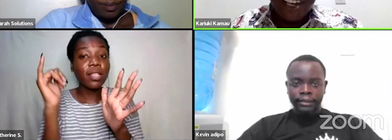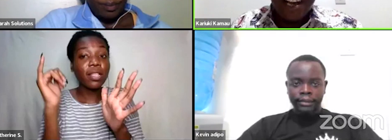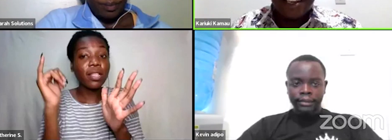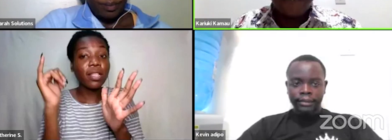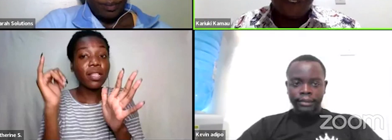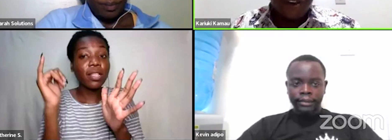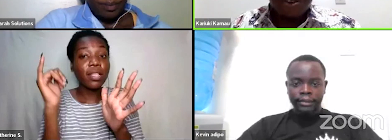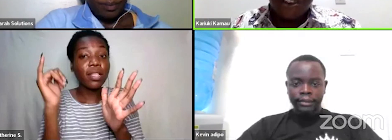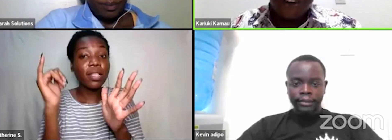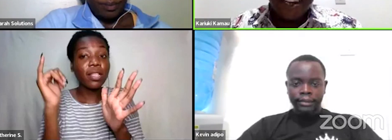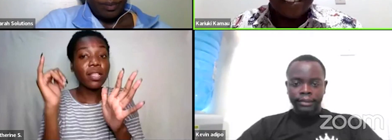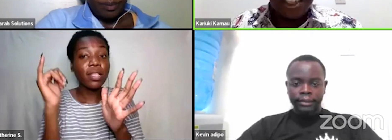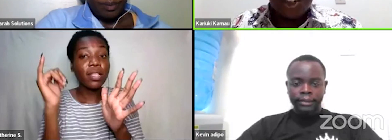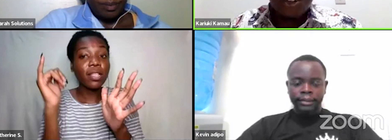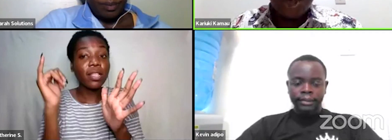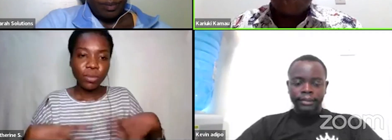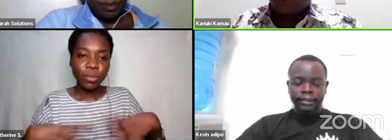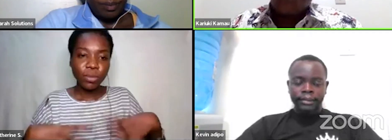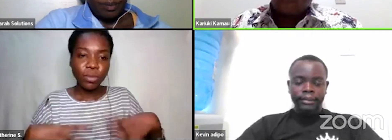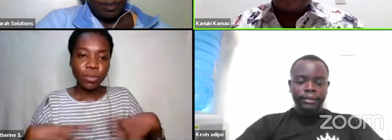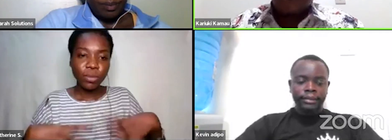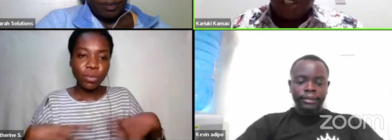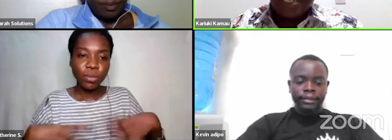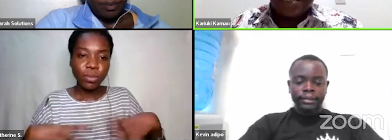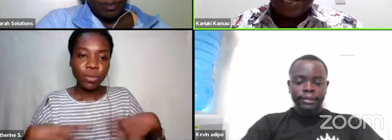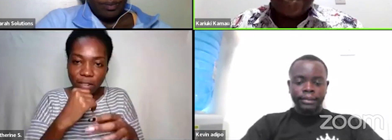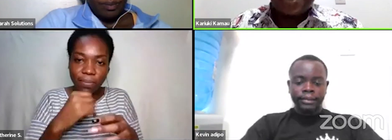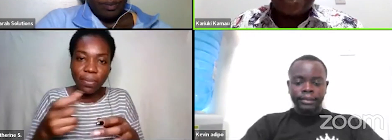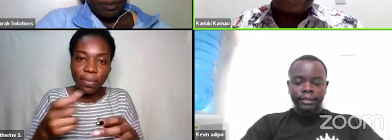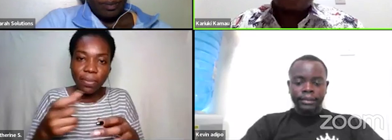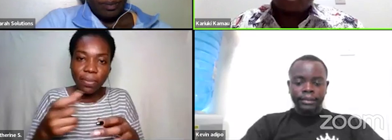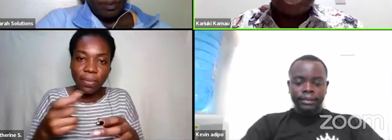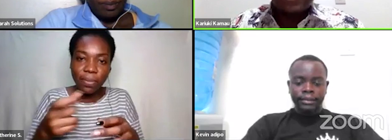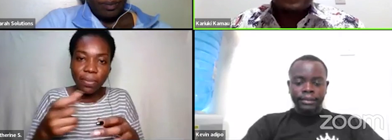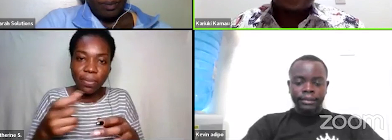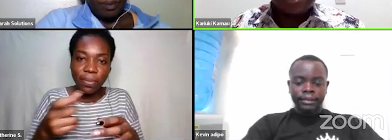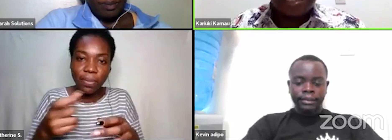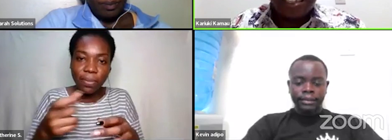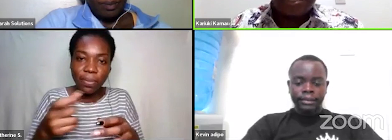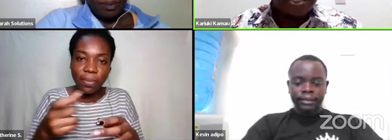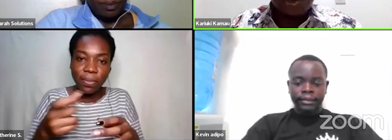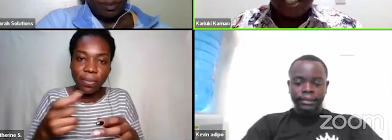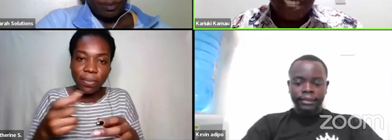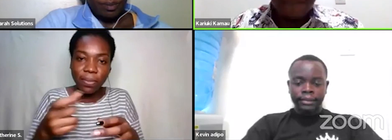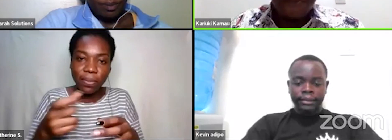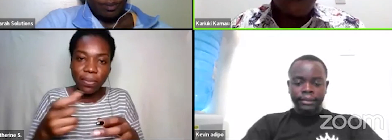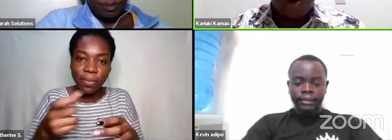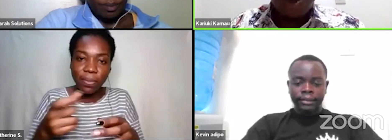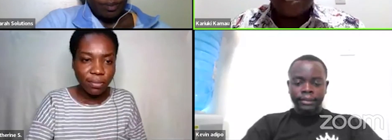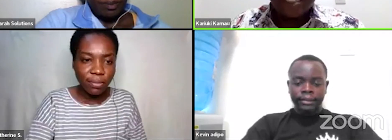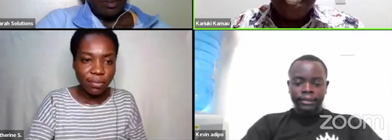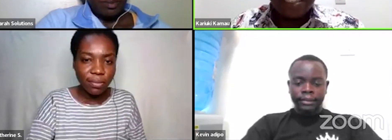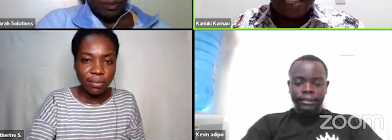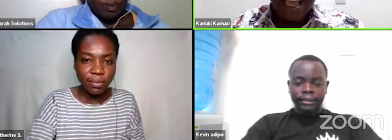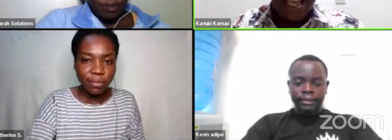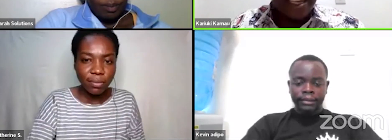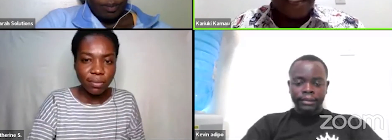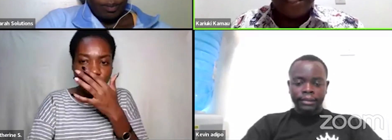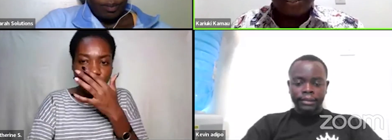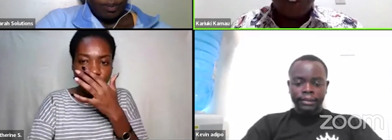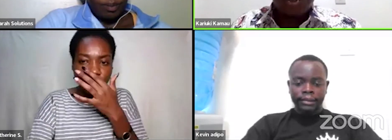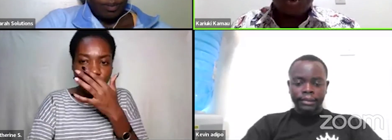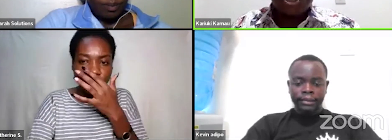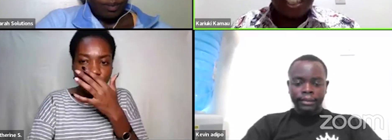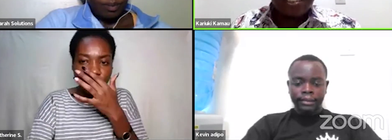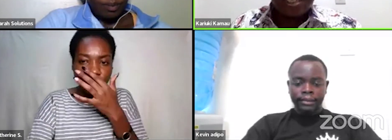value, only adding volume in the organization. So what I encourage is continuously training your team. The world is changing, and